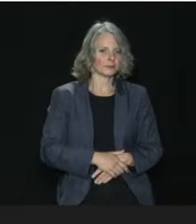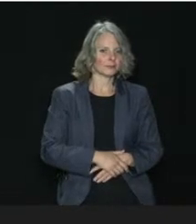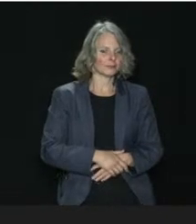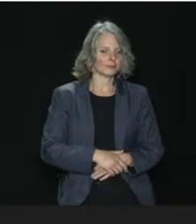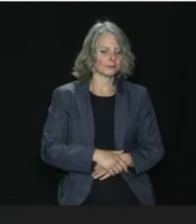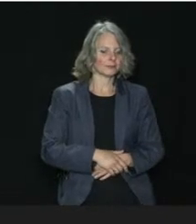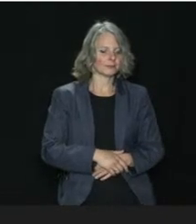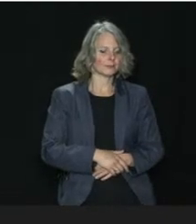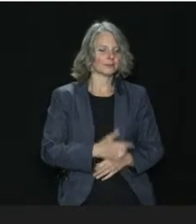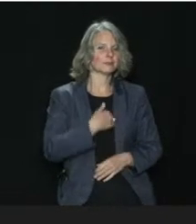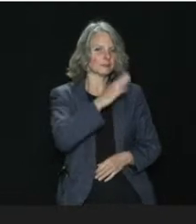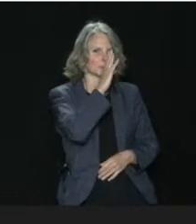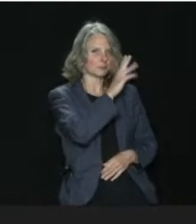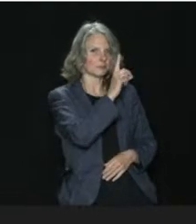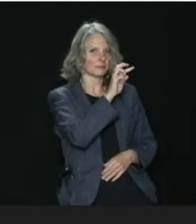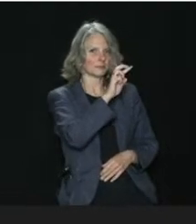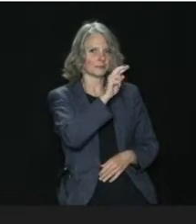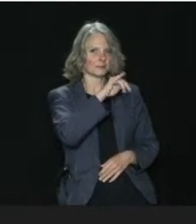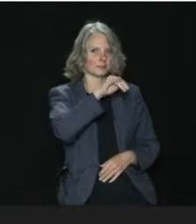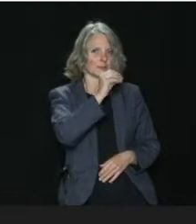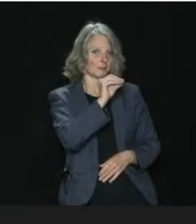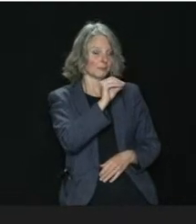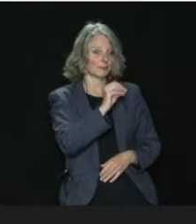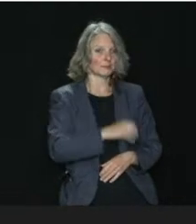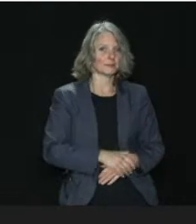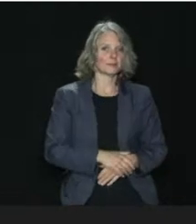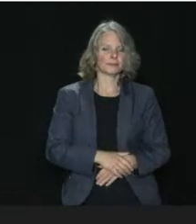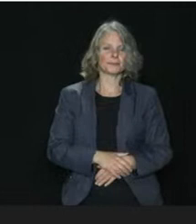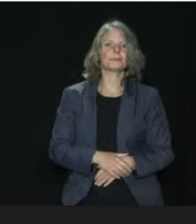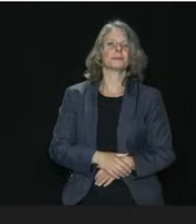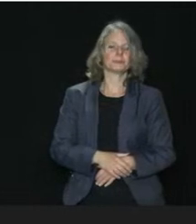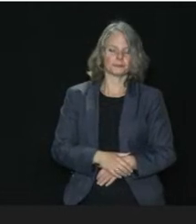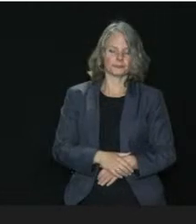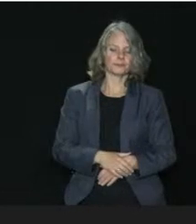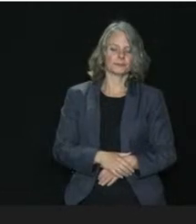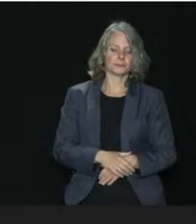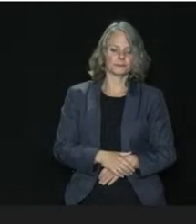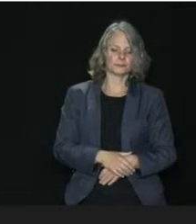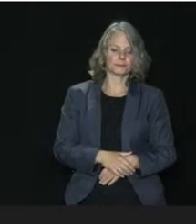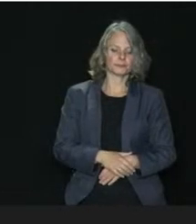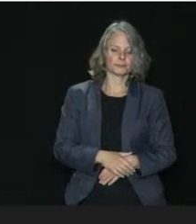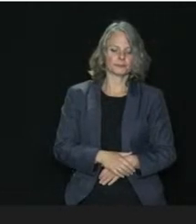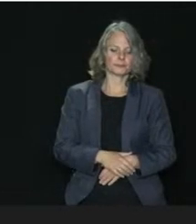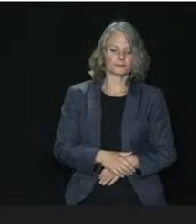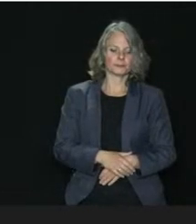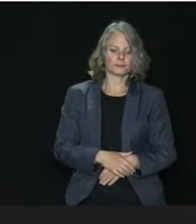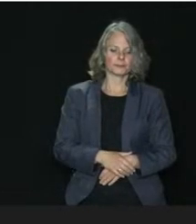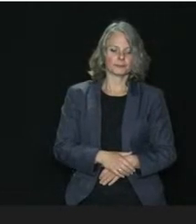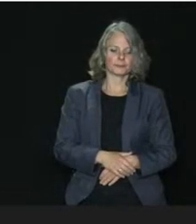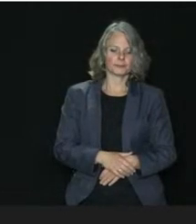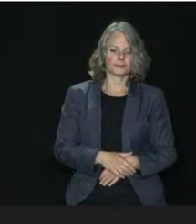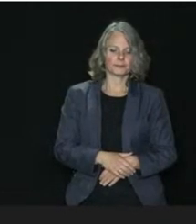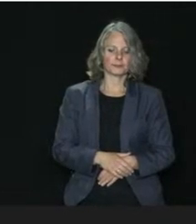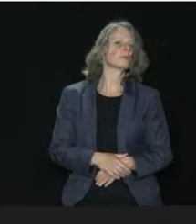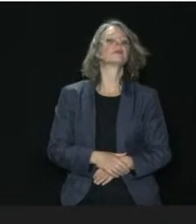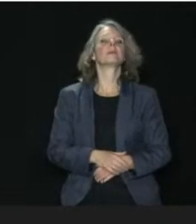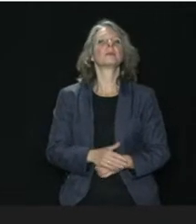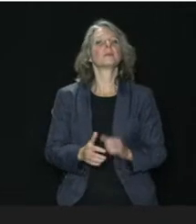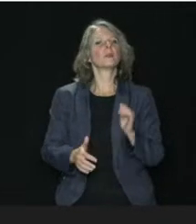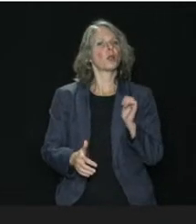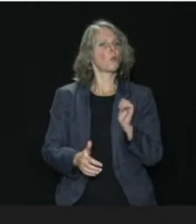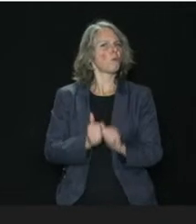A question for Dr. Njoo, perhaps. We understand that most Canadians are not health